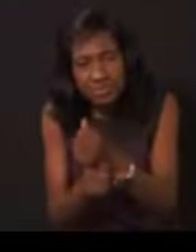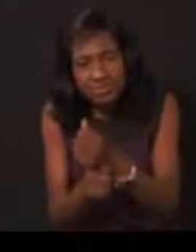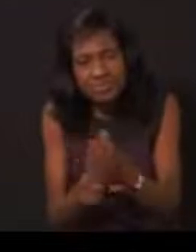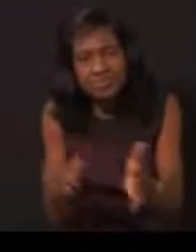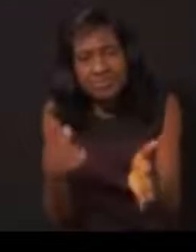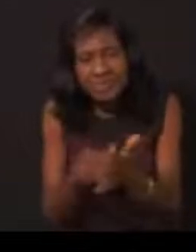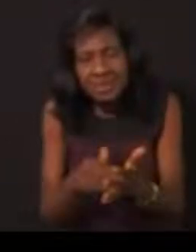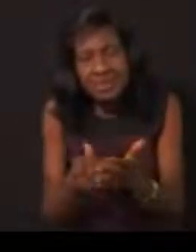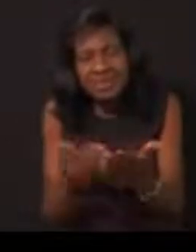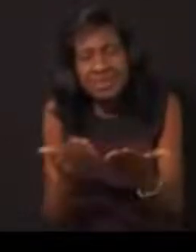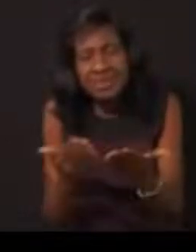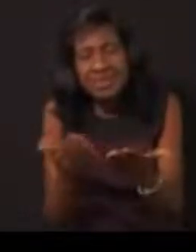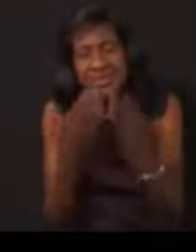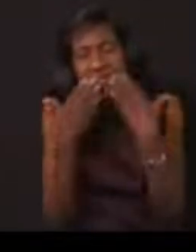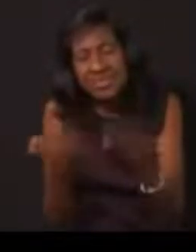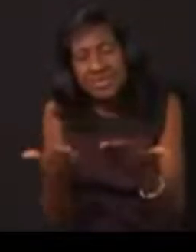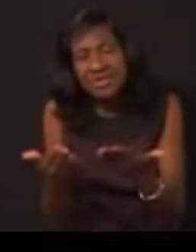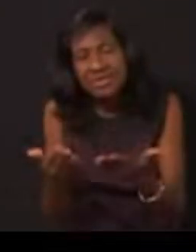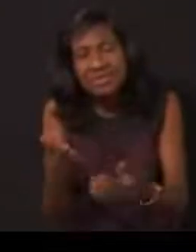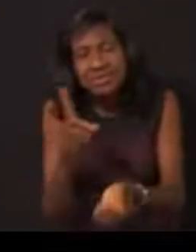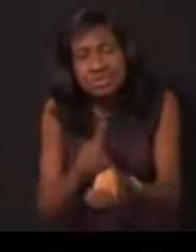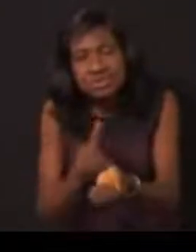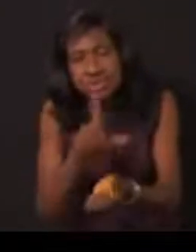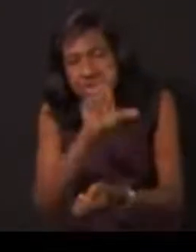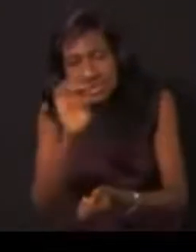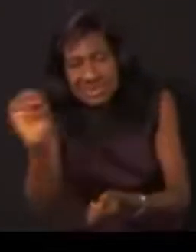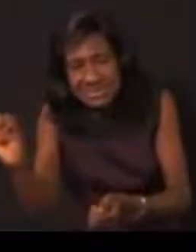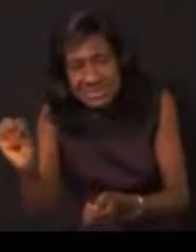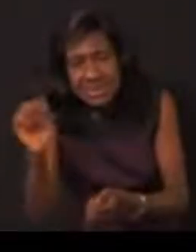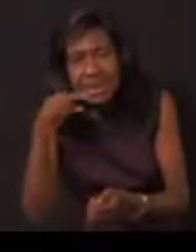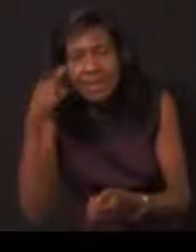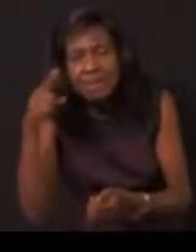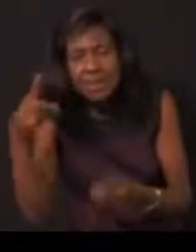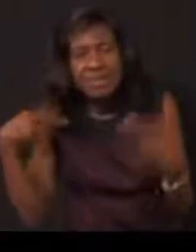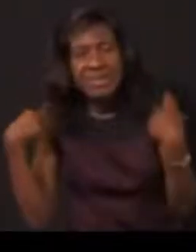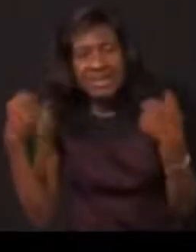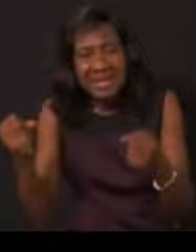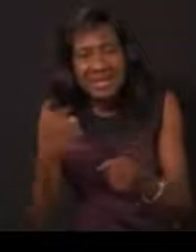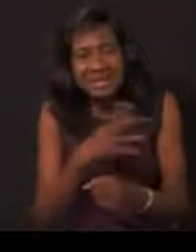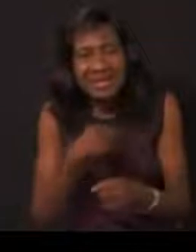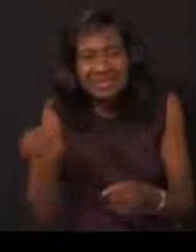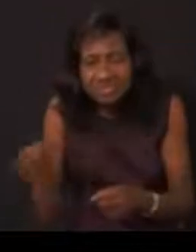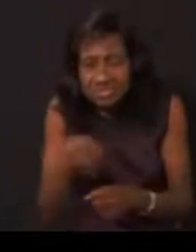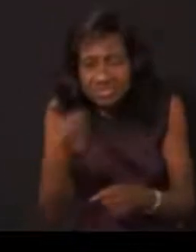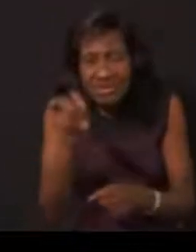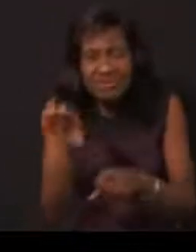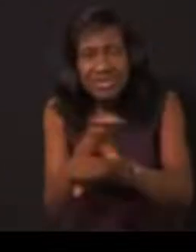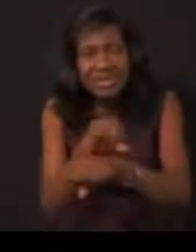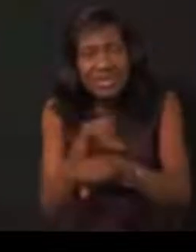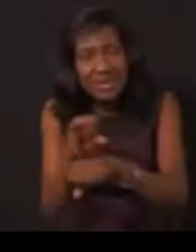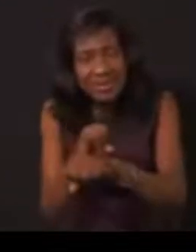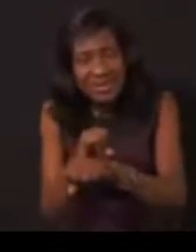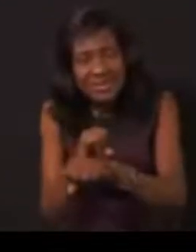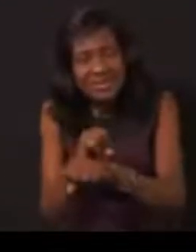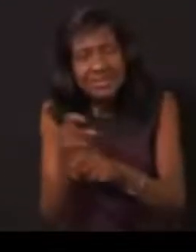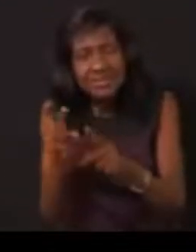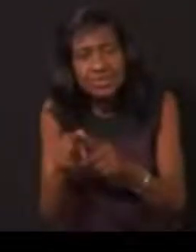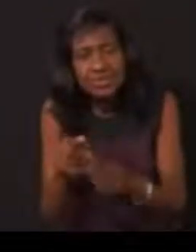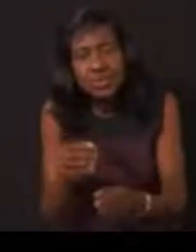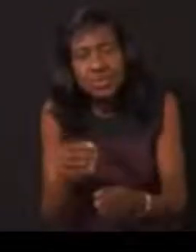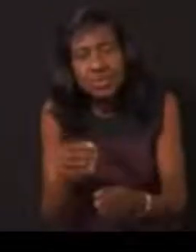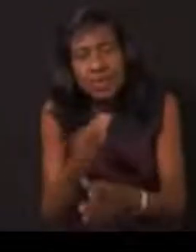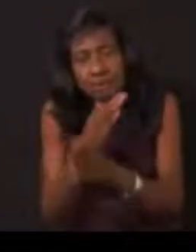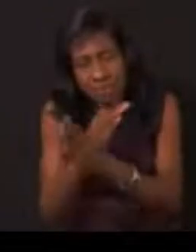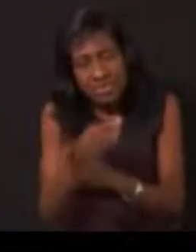Dr. Lee, HSA, everyone at Public Health and Travel Cayman for going over and above in recent weeks to protect us all. And